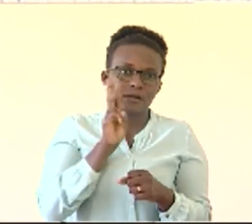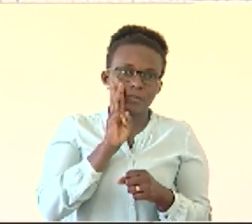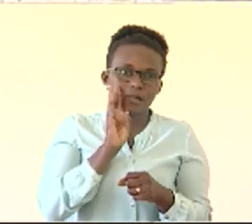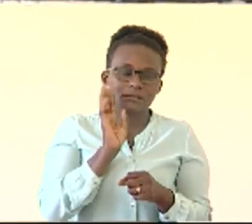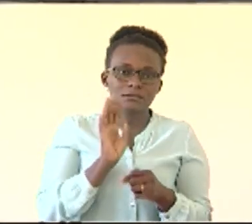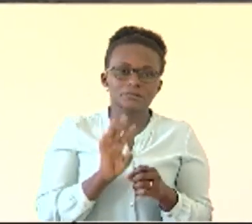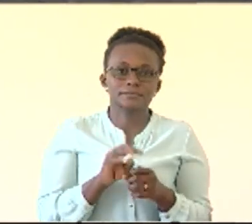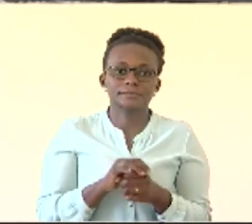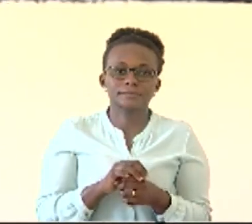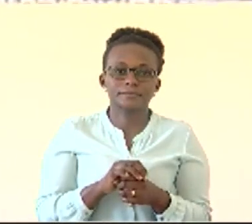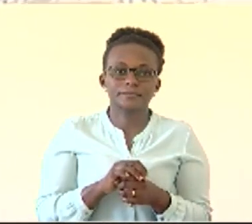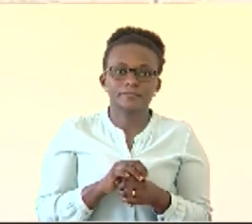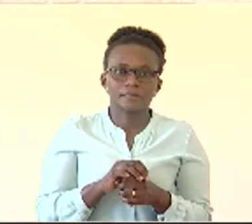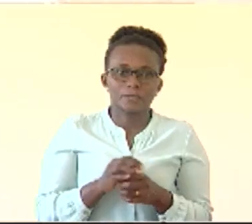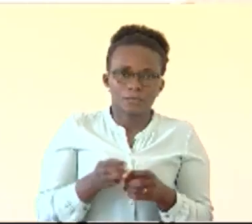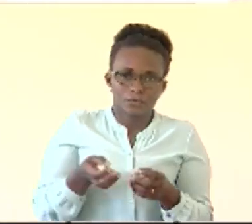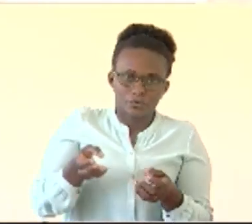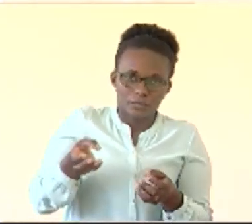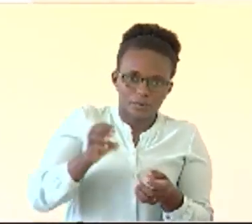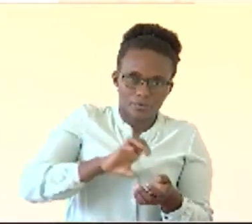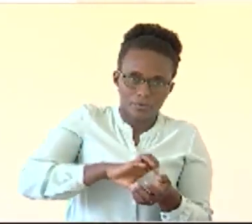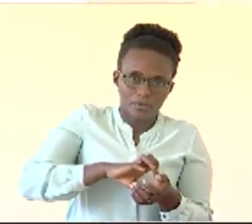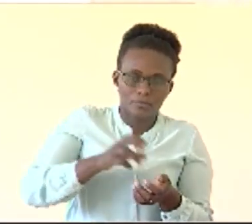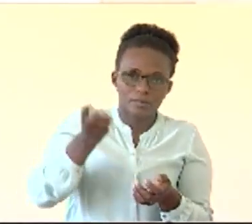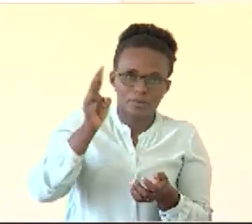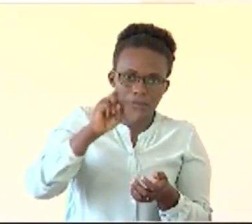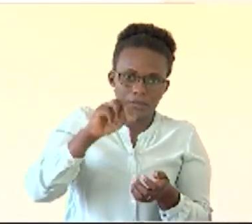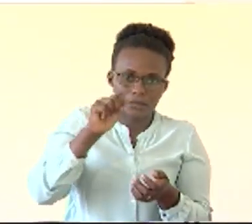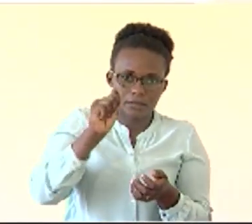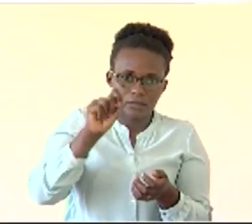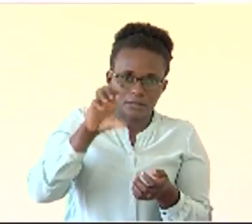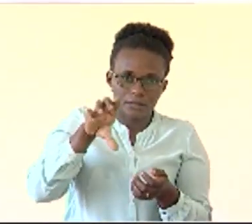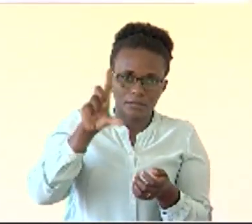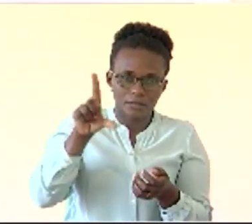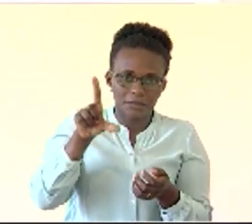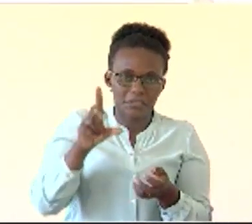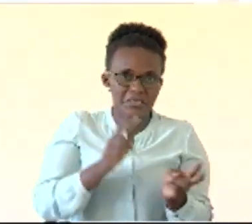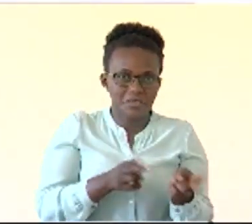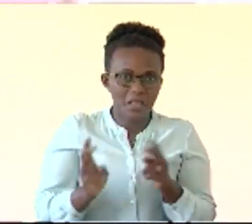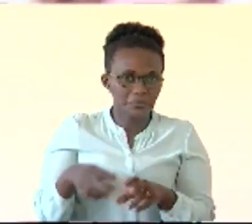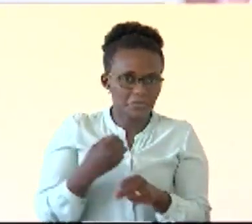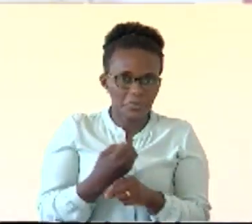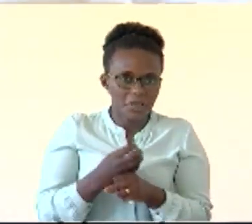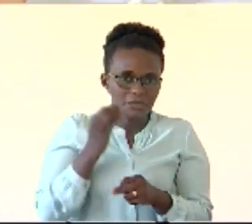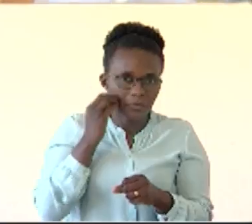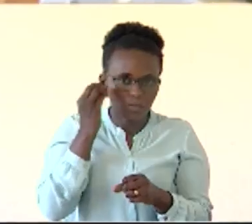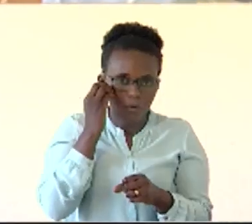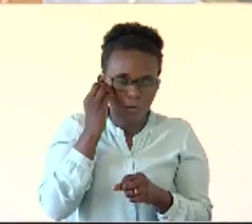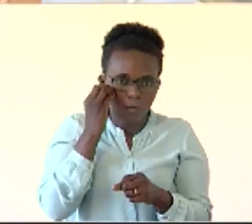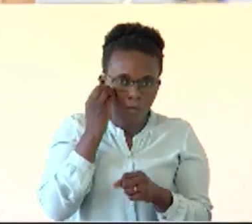I have to add enough water to make sure it dissolves. And once it